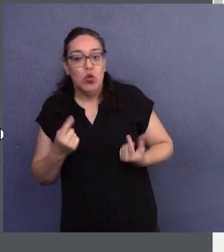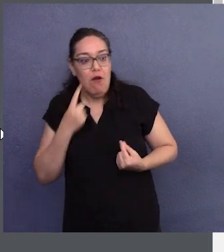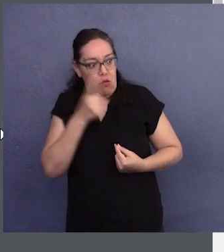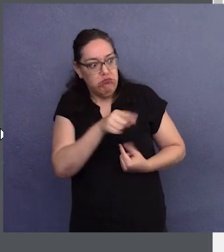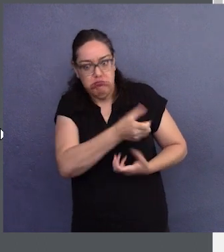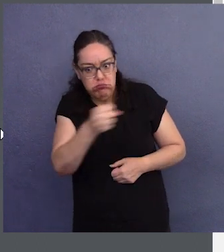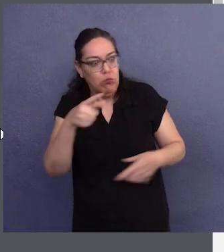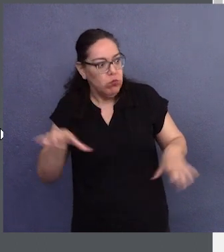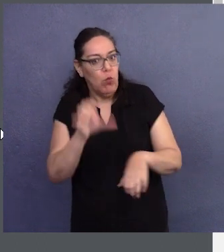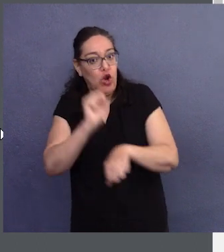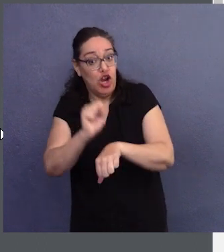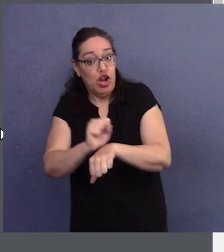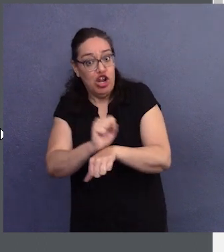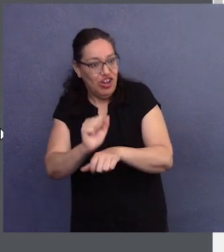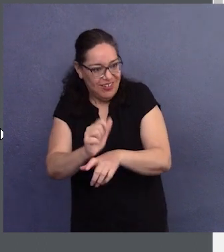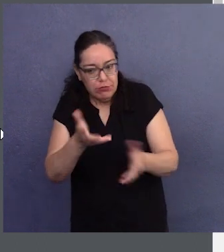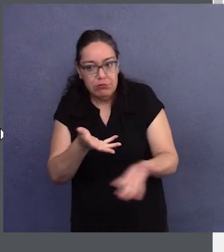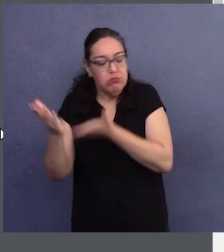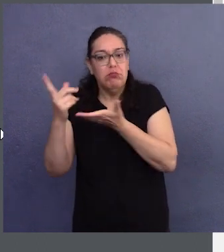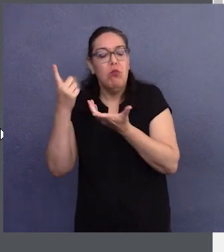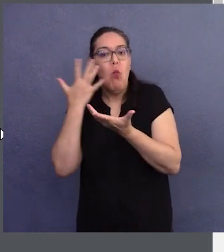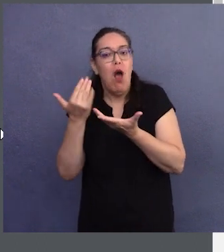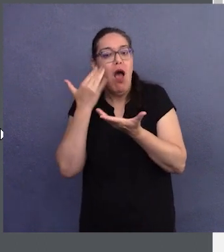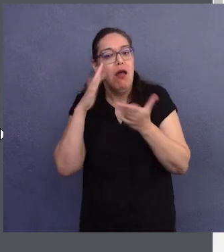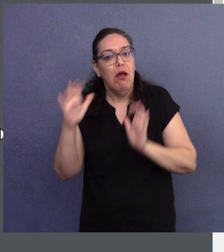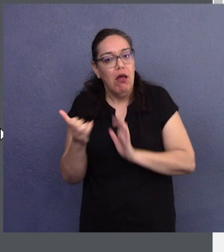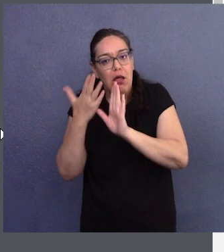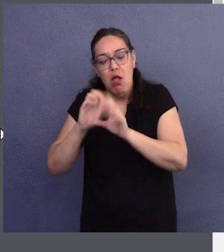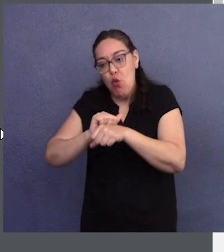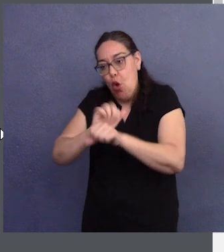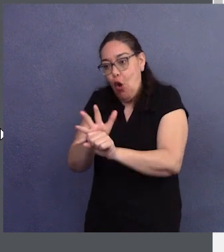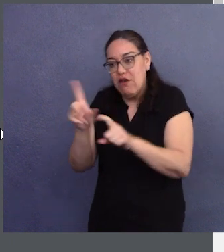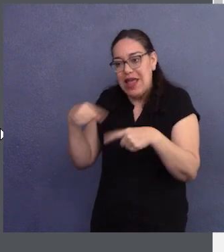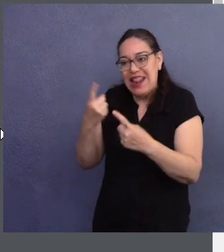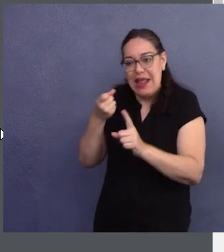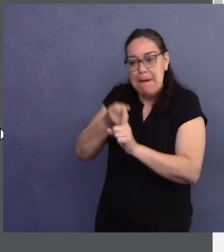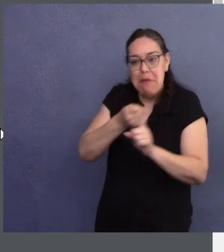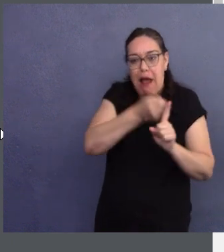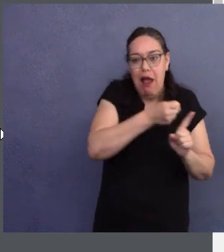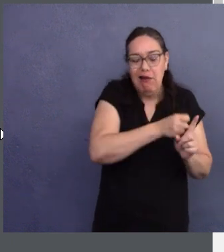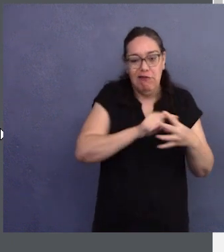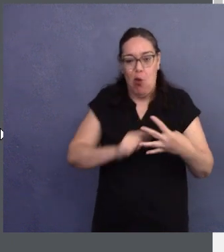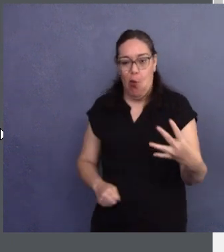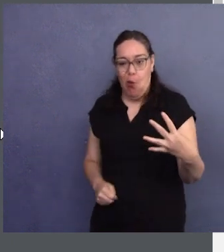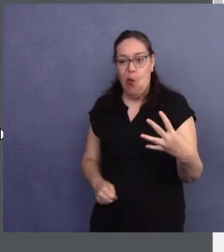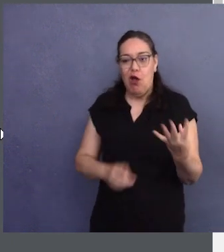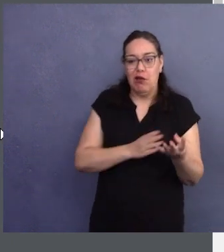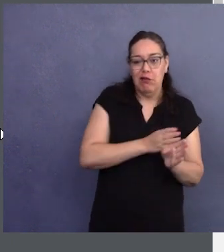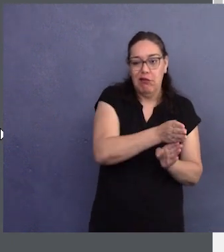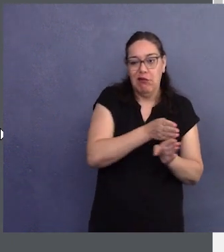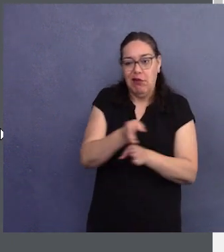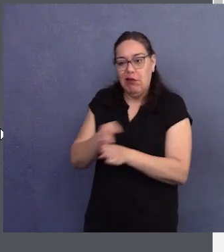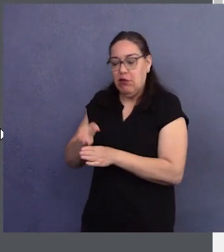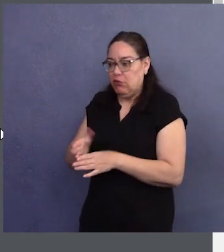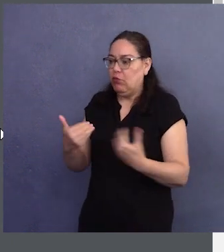work to address COVID impacts in 4 different areas. So this is a